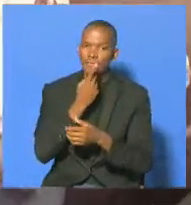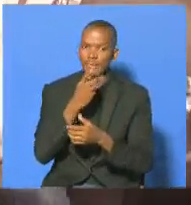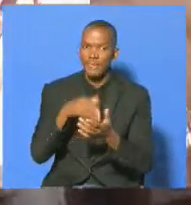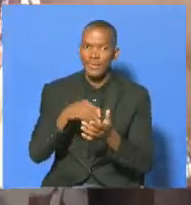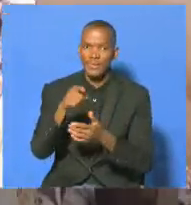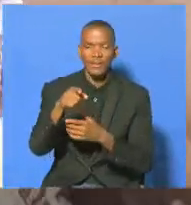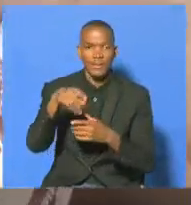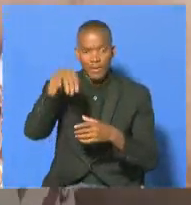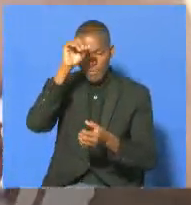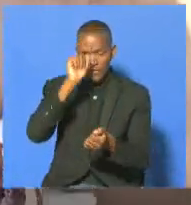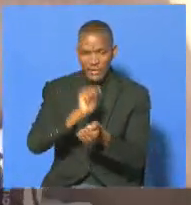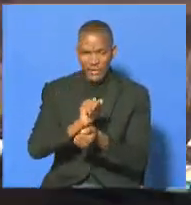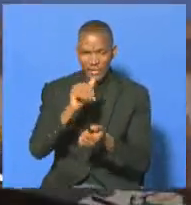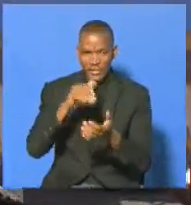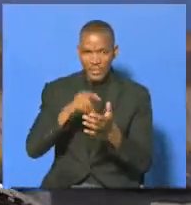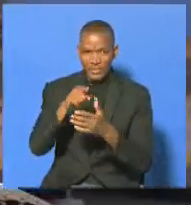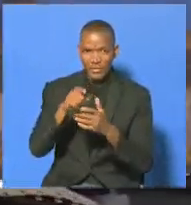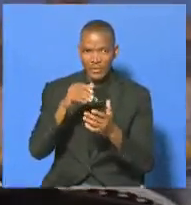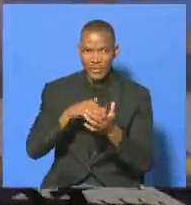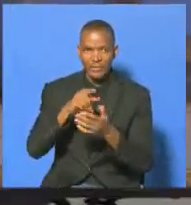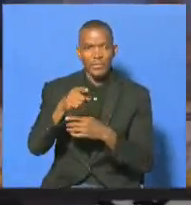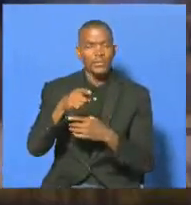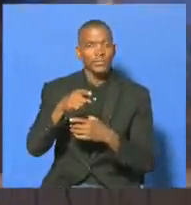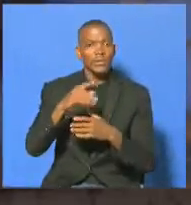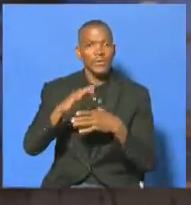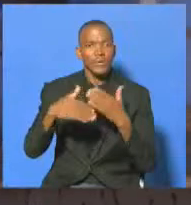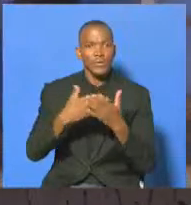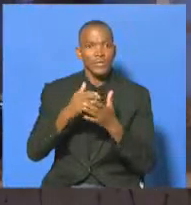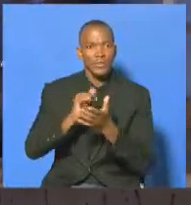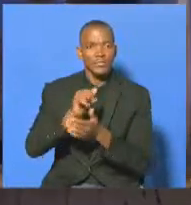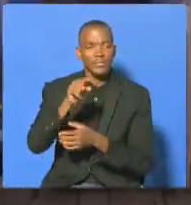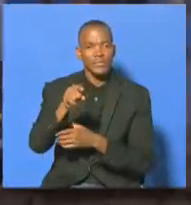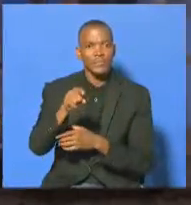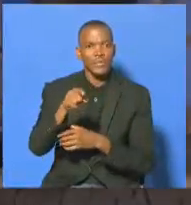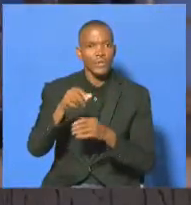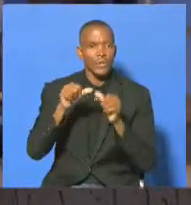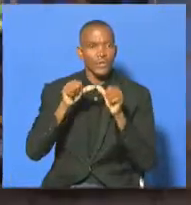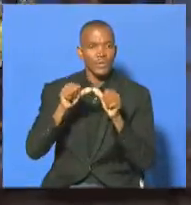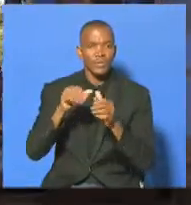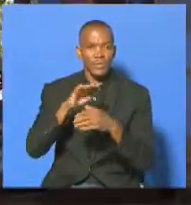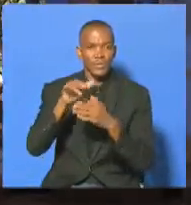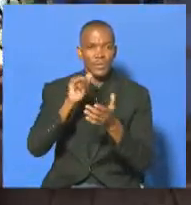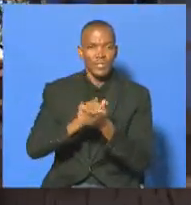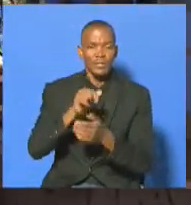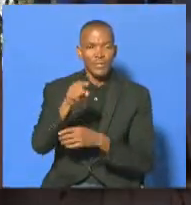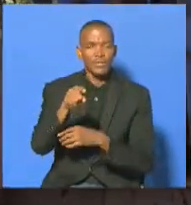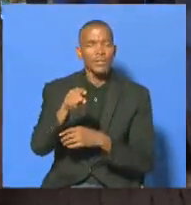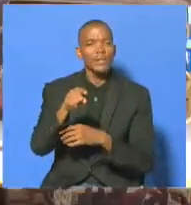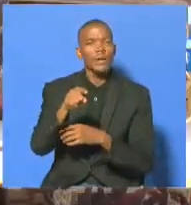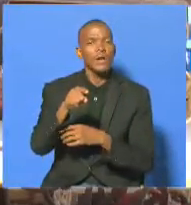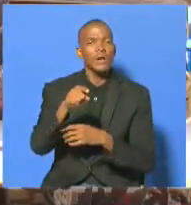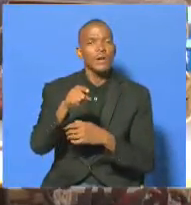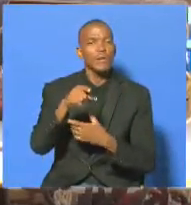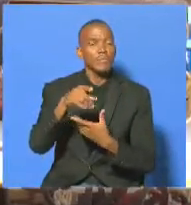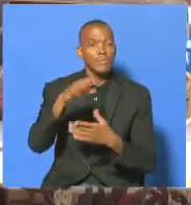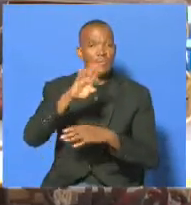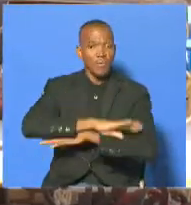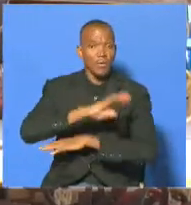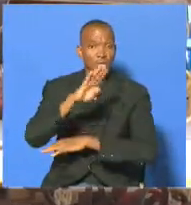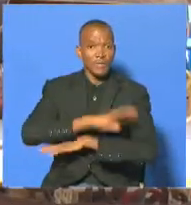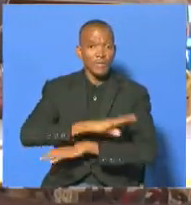The police are concerned about the ongoing ease which restricted goods are entering the border post.